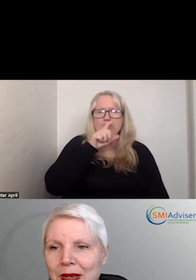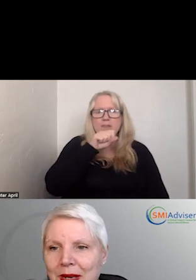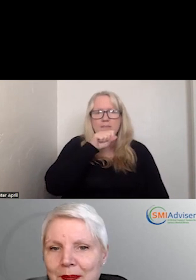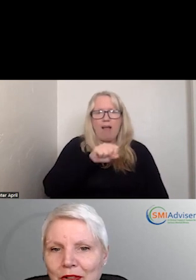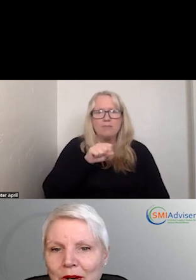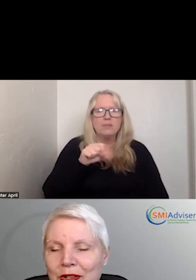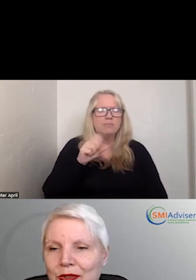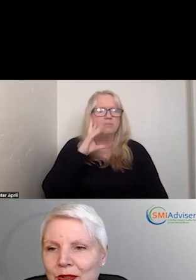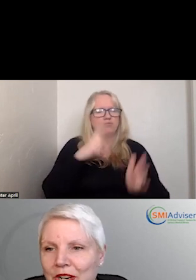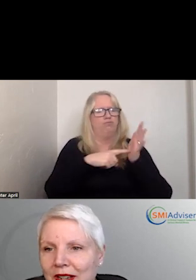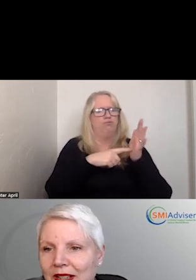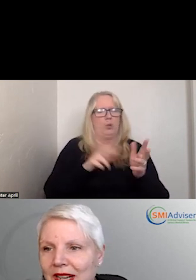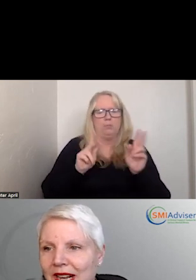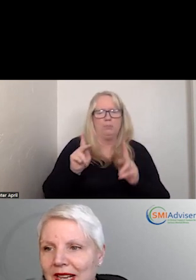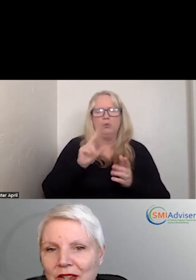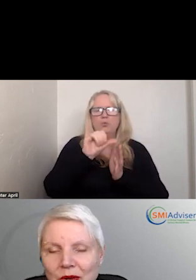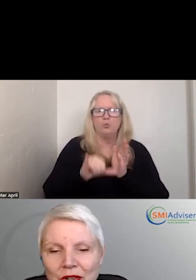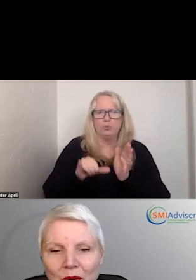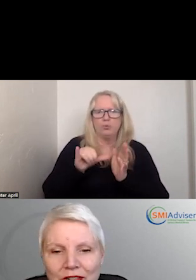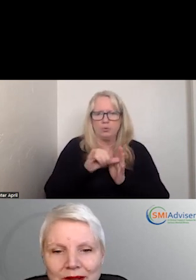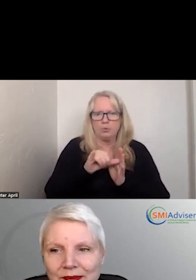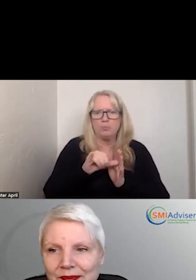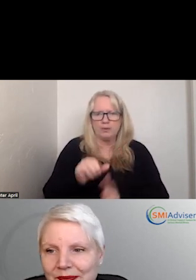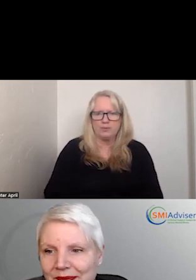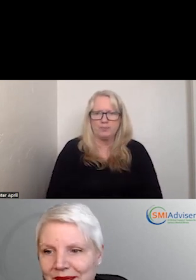you point people to our YouTube channel. Out of your mind.